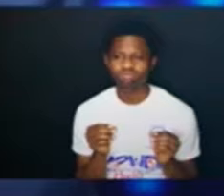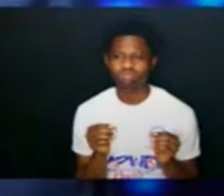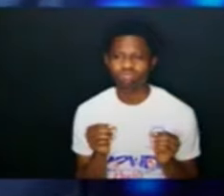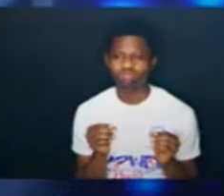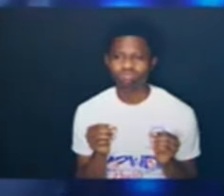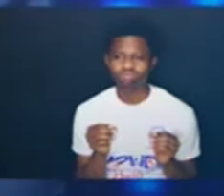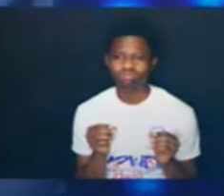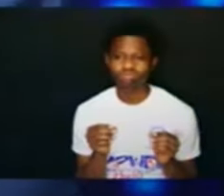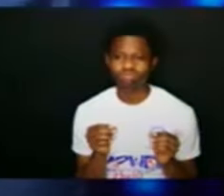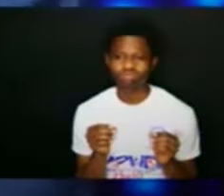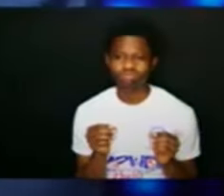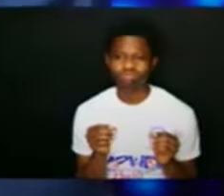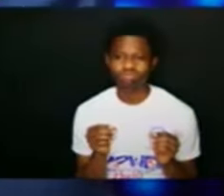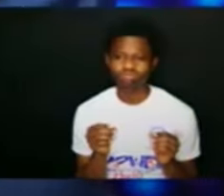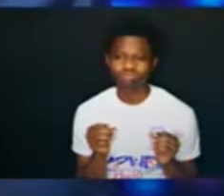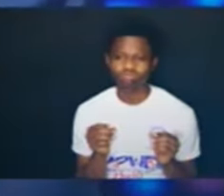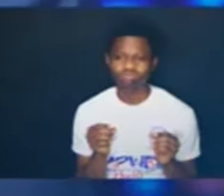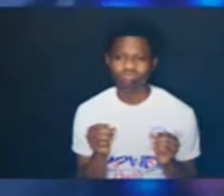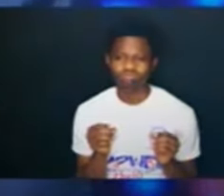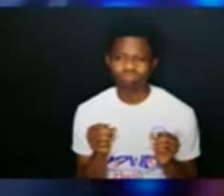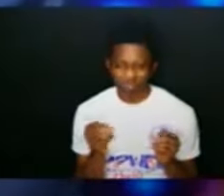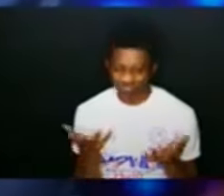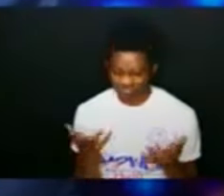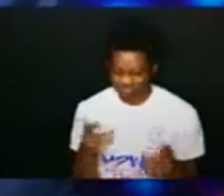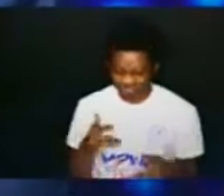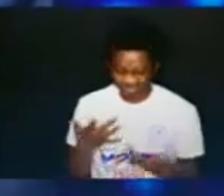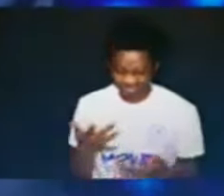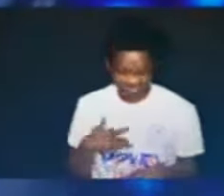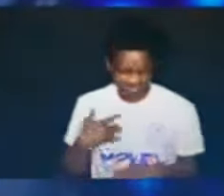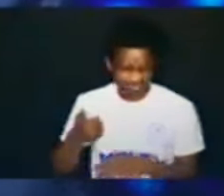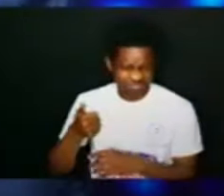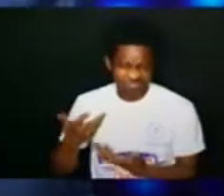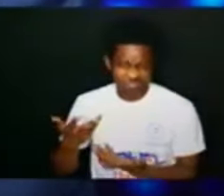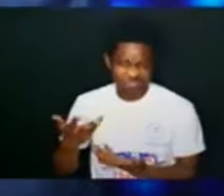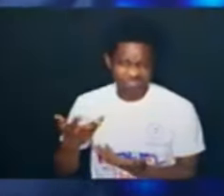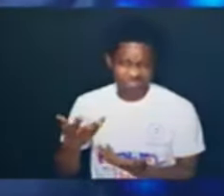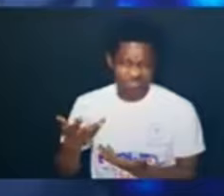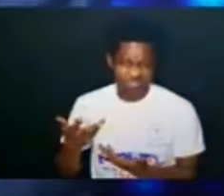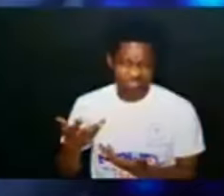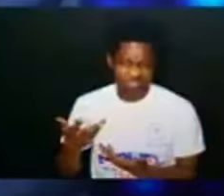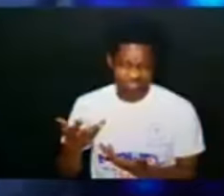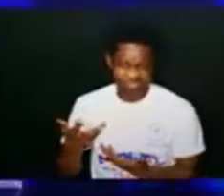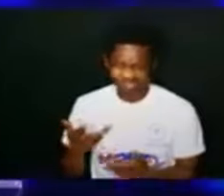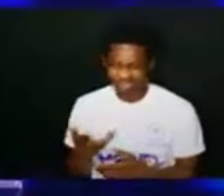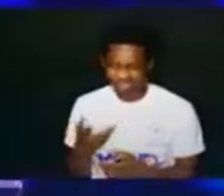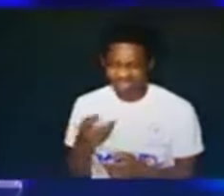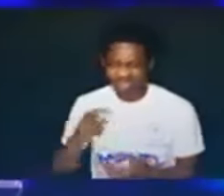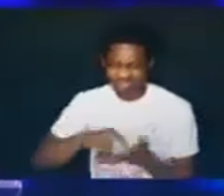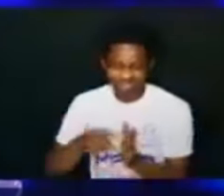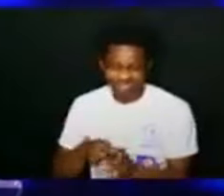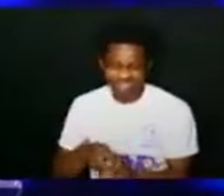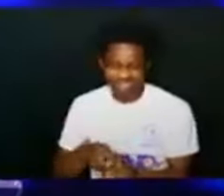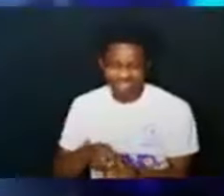aten. You become a bit sarcastic here. It means that the insult is having effect on him.